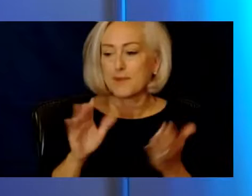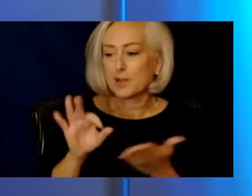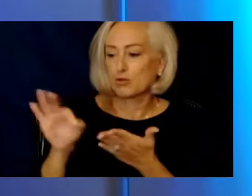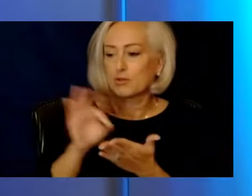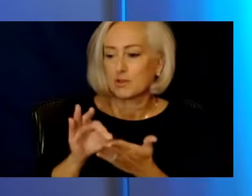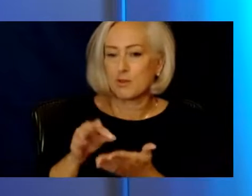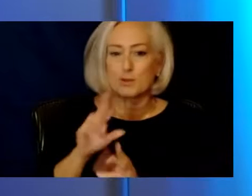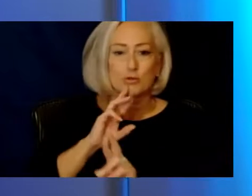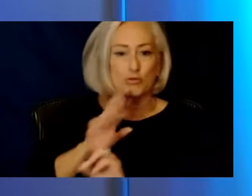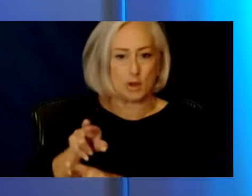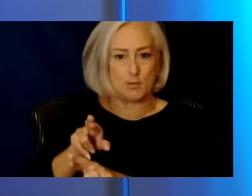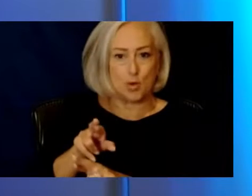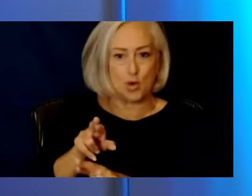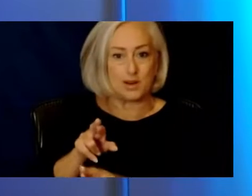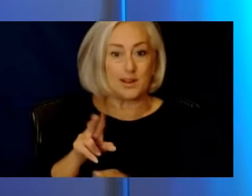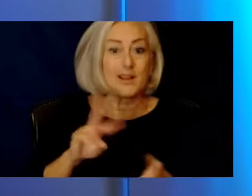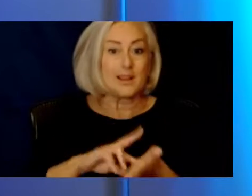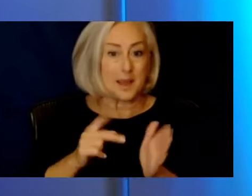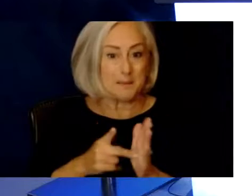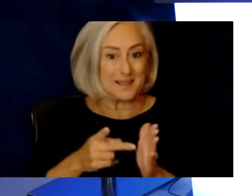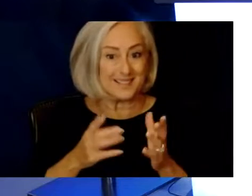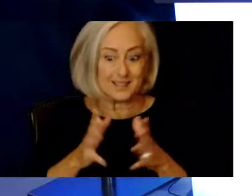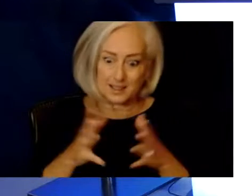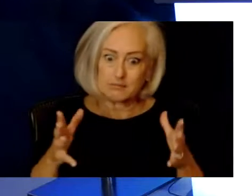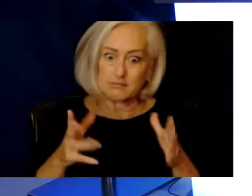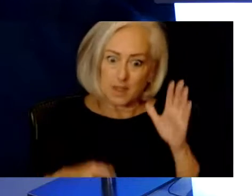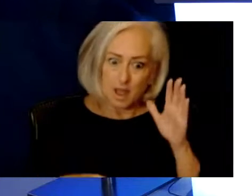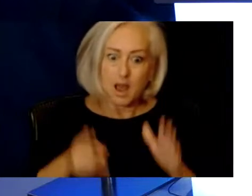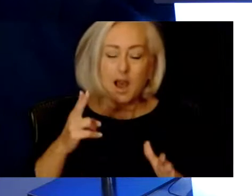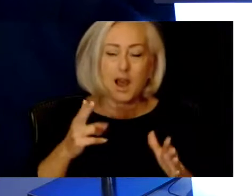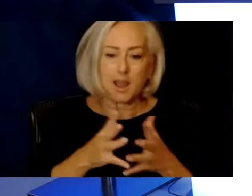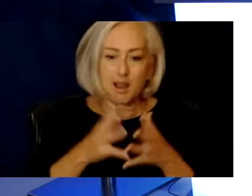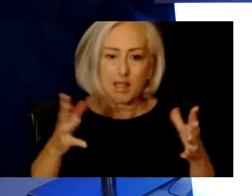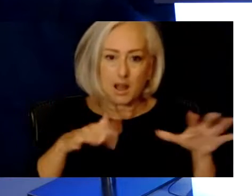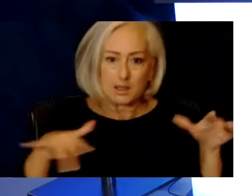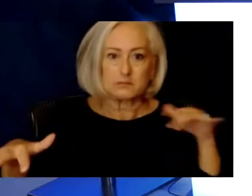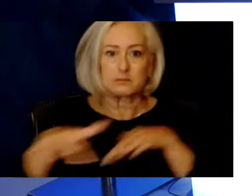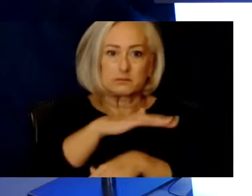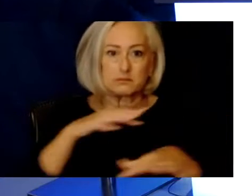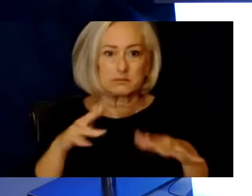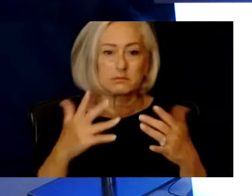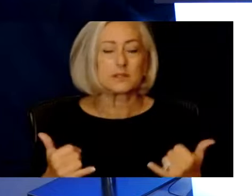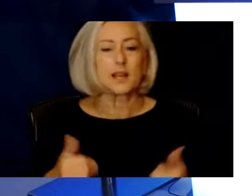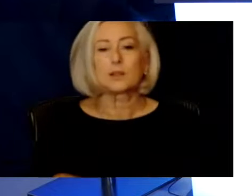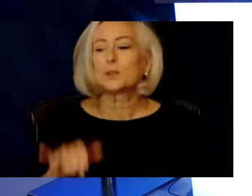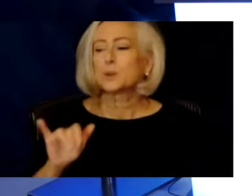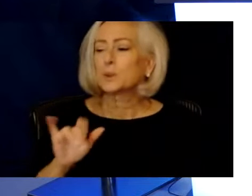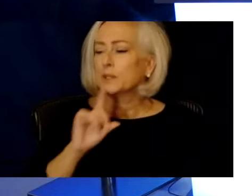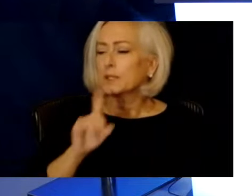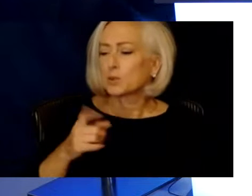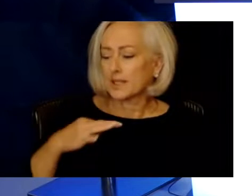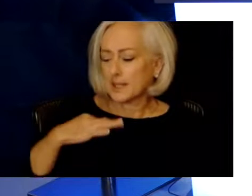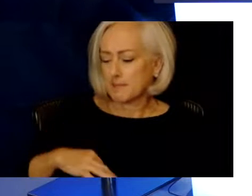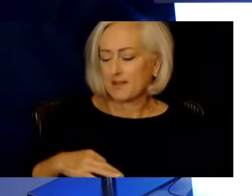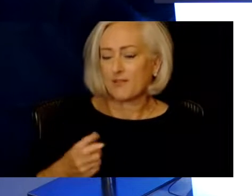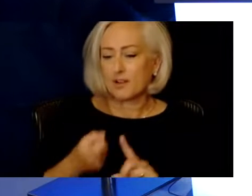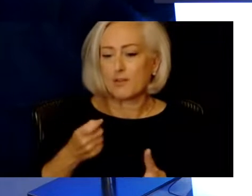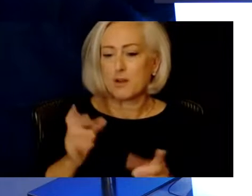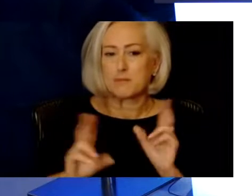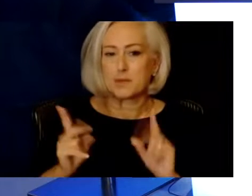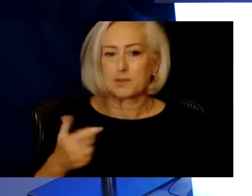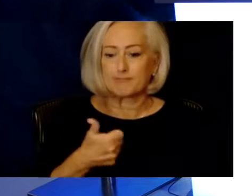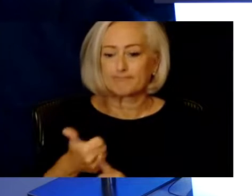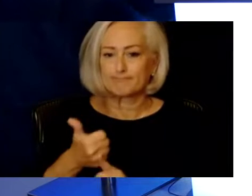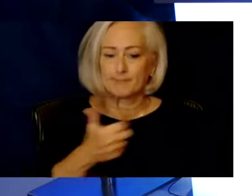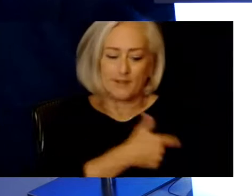a lot moving around out there. Yeah, and I think we are probably benefited by a large number of people who have been vaccinated. We're going to talk a little bit more about that and